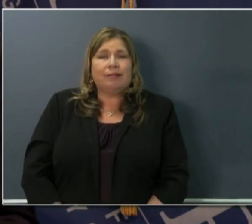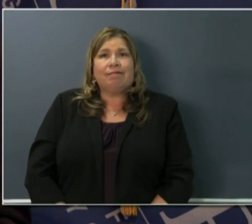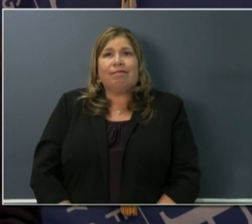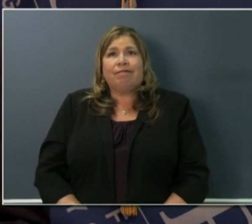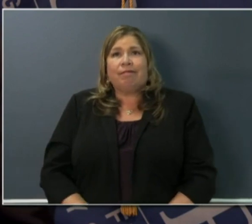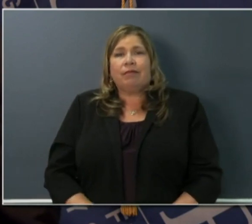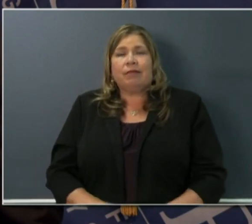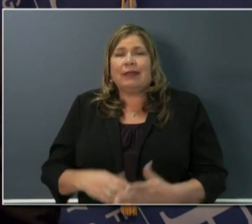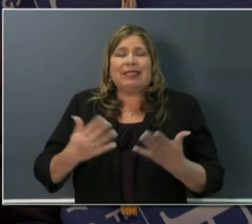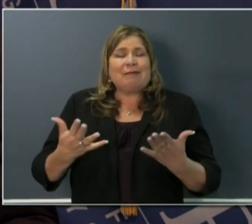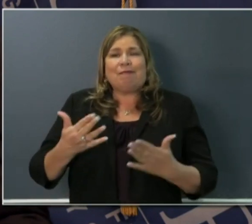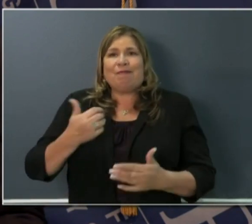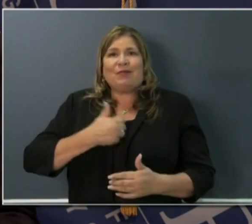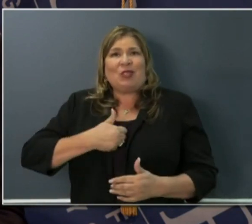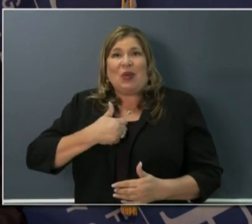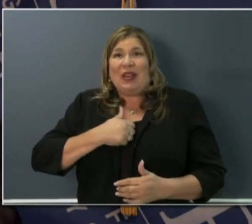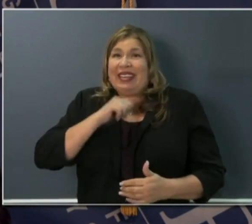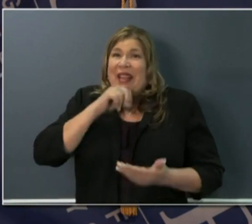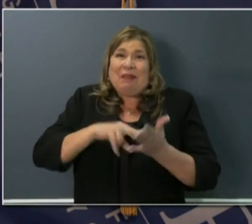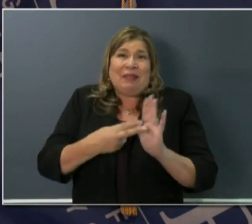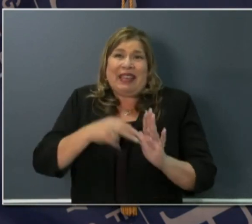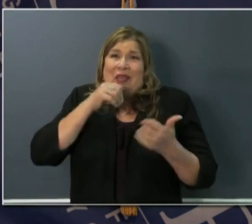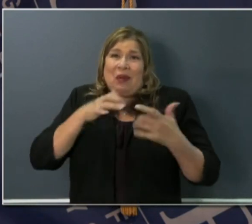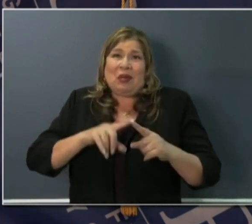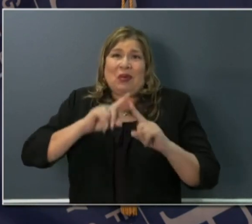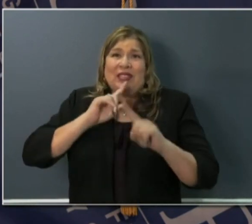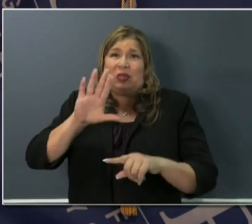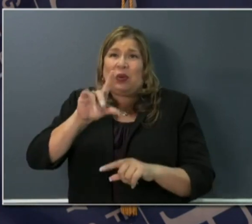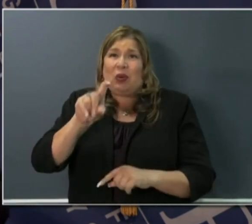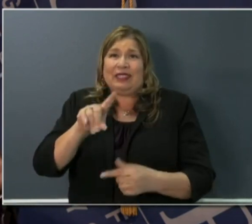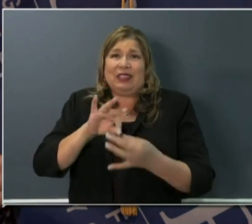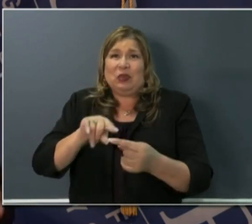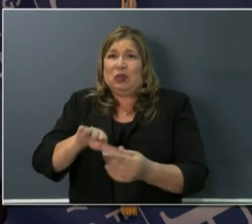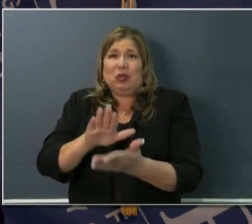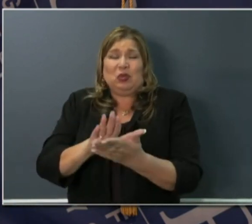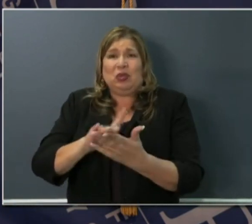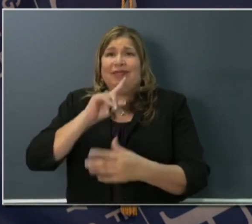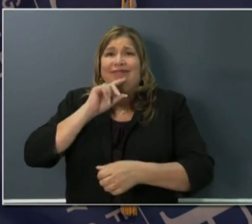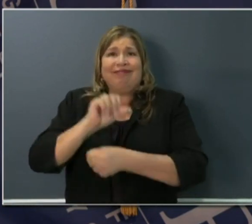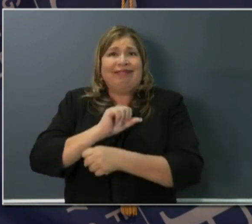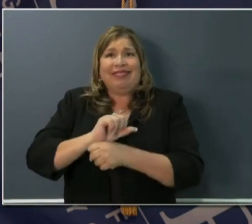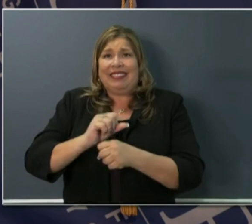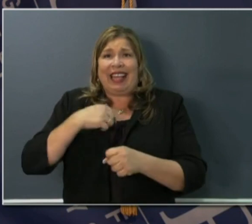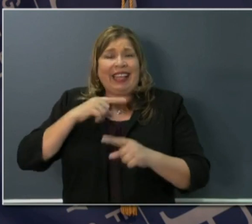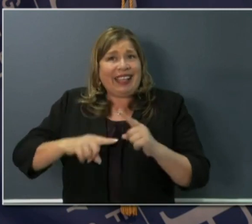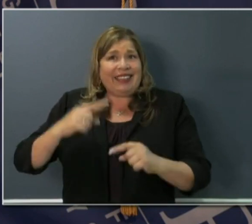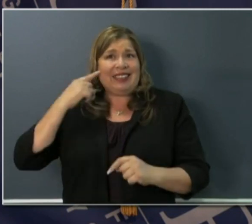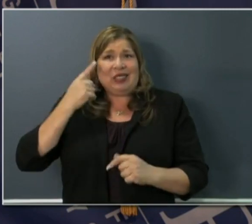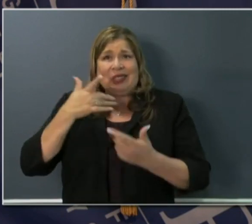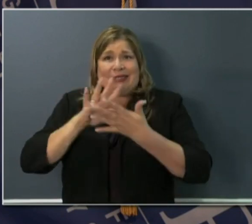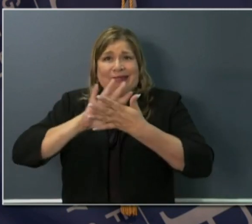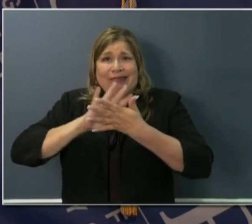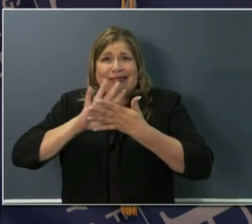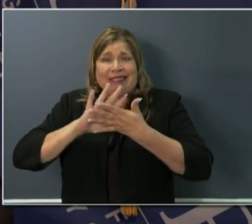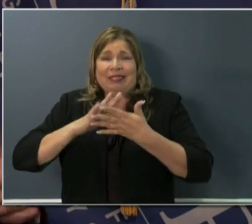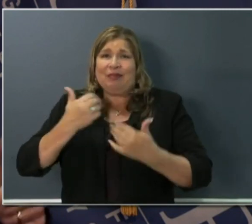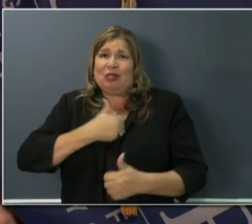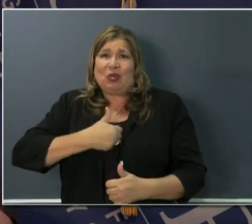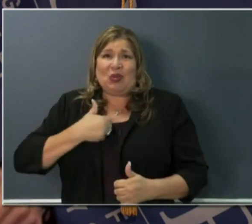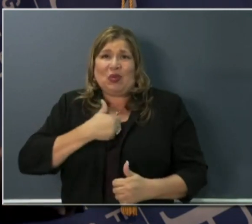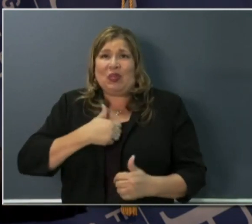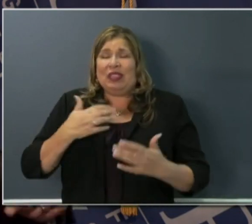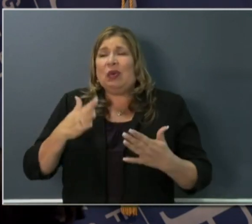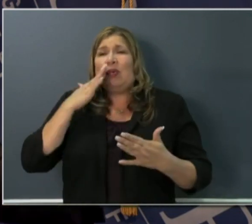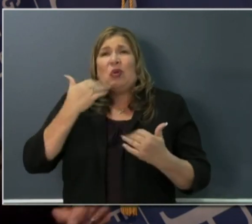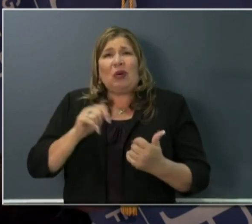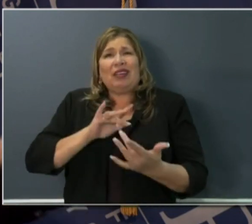Jeremy, Jeremy, this is not because I don't want to answer a school question. Literally, you're breaking up. I'm sorry about that. Let's try to